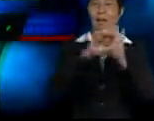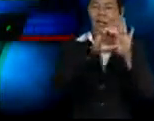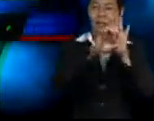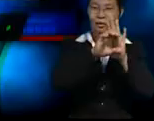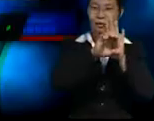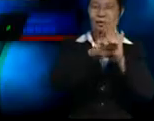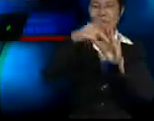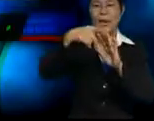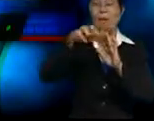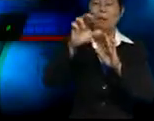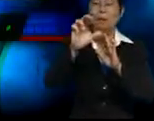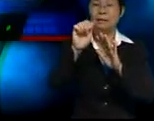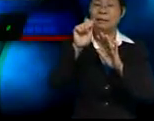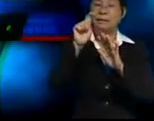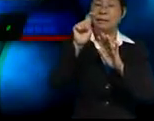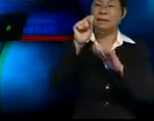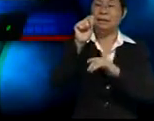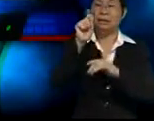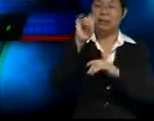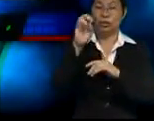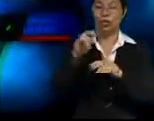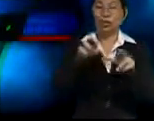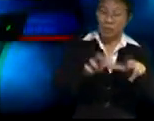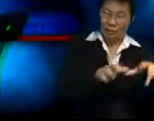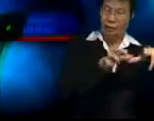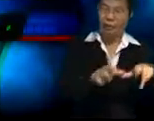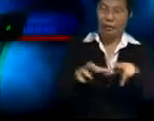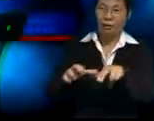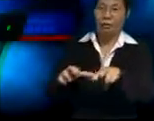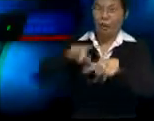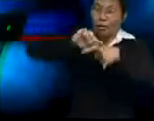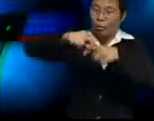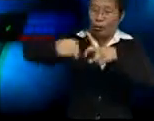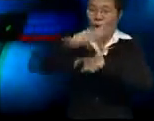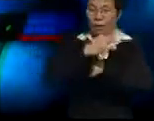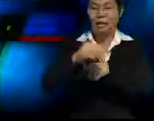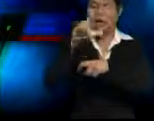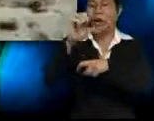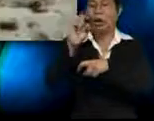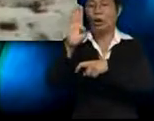Examples of crustaceans are crabs, prawns, and lobsters.